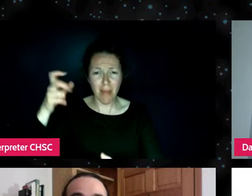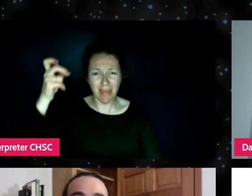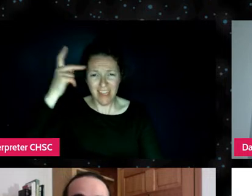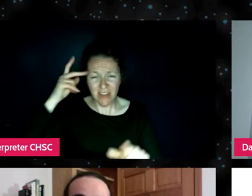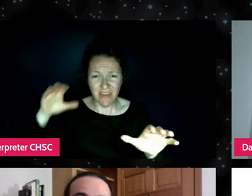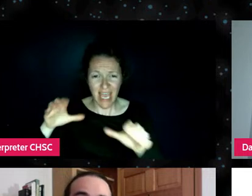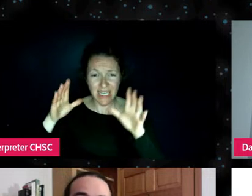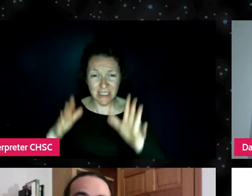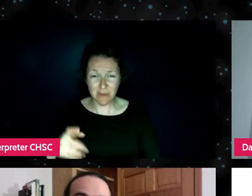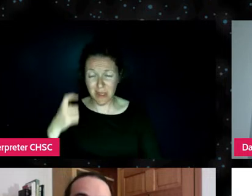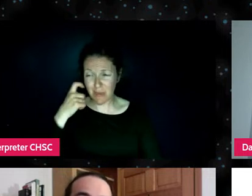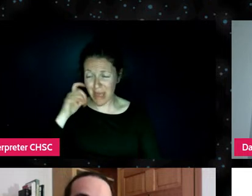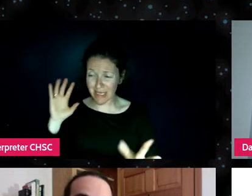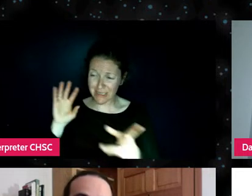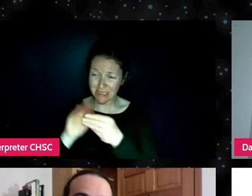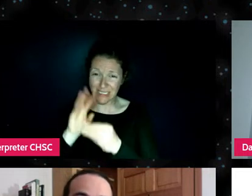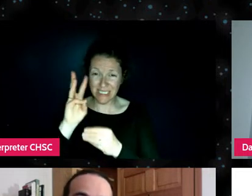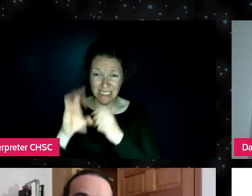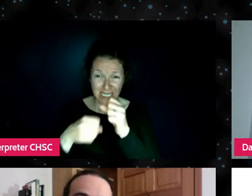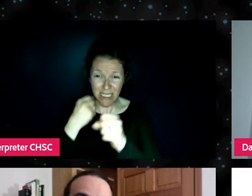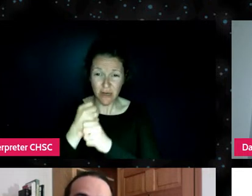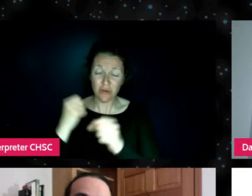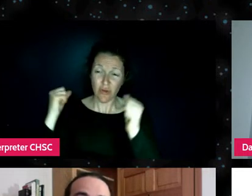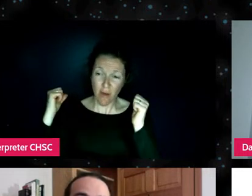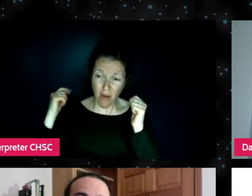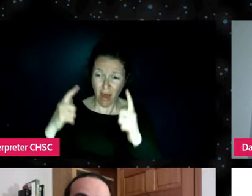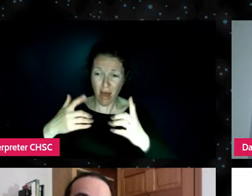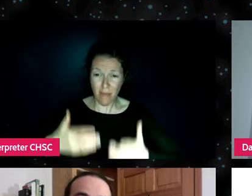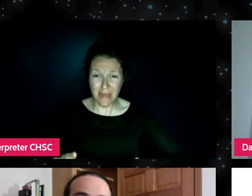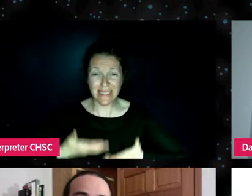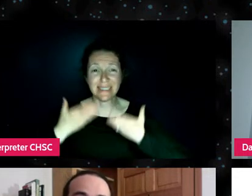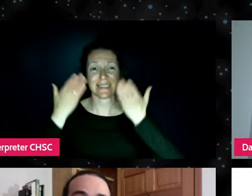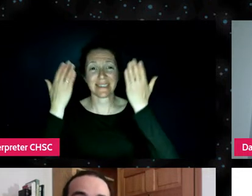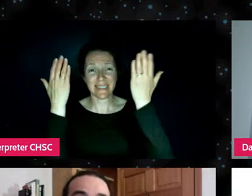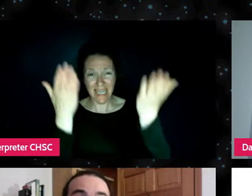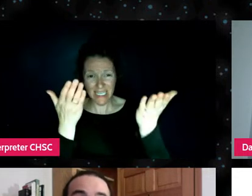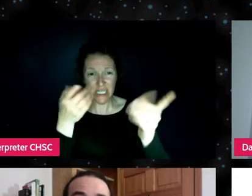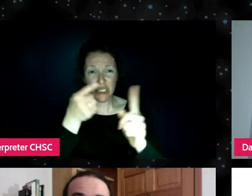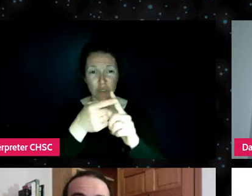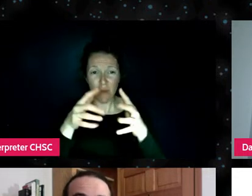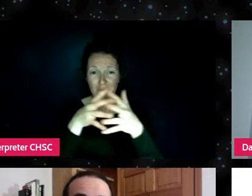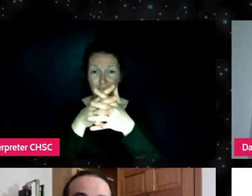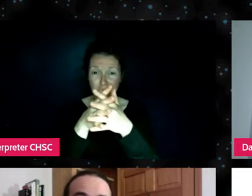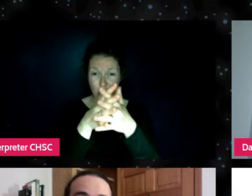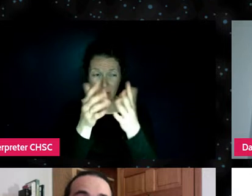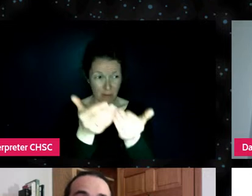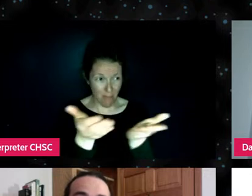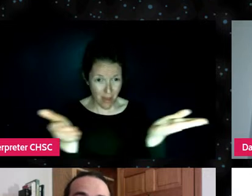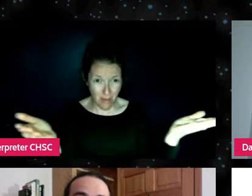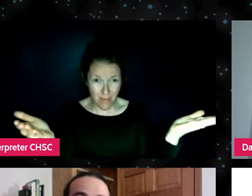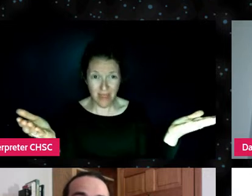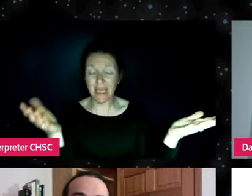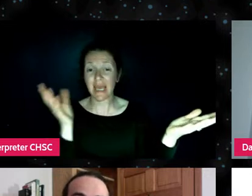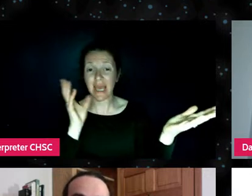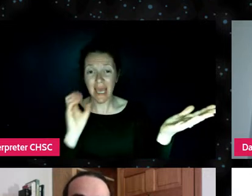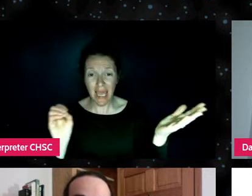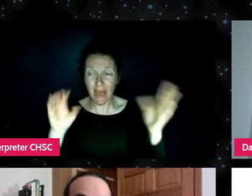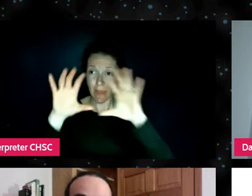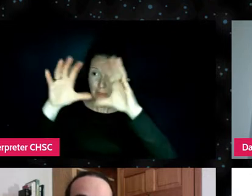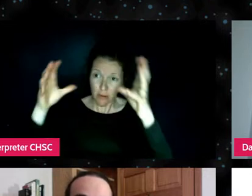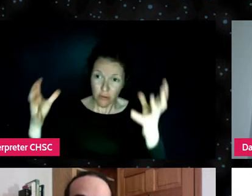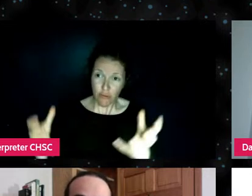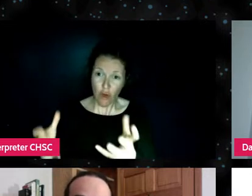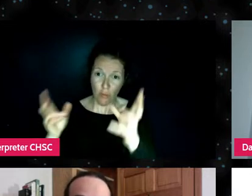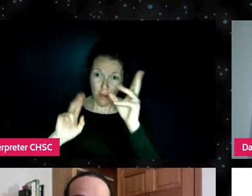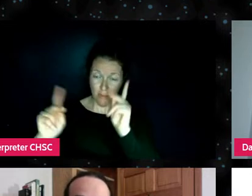kind of presented to the American public and to the global public in a court of law where, you know, like we